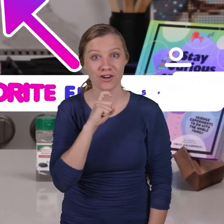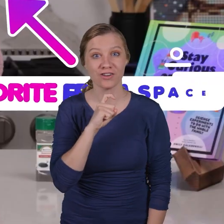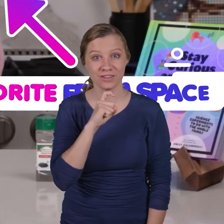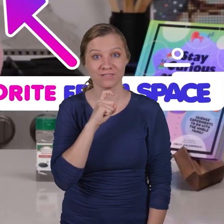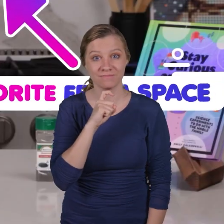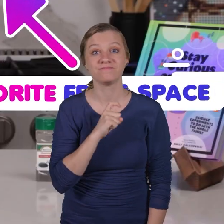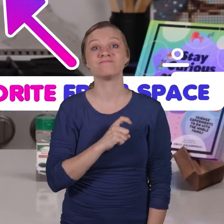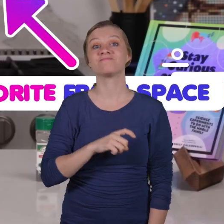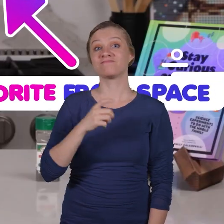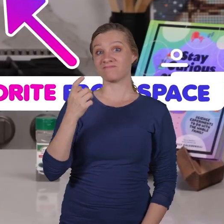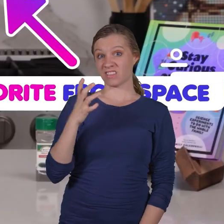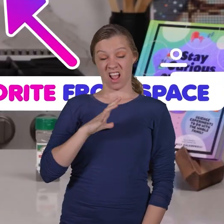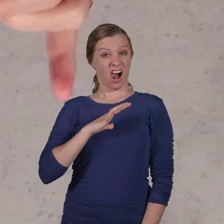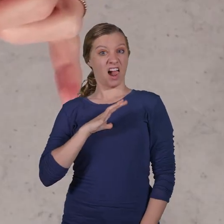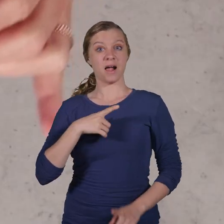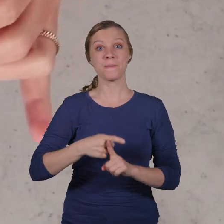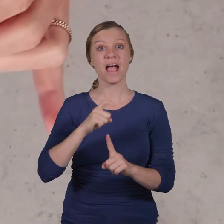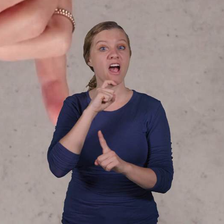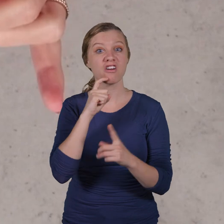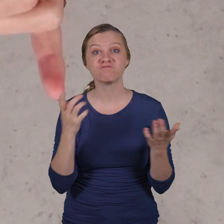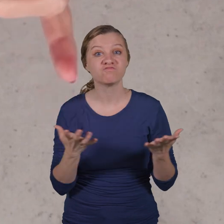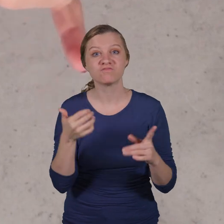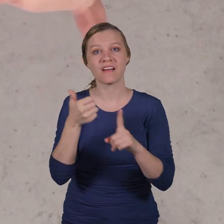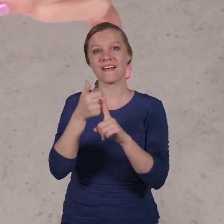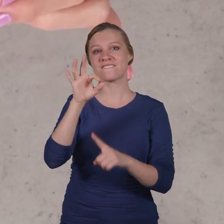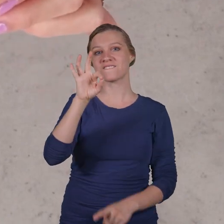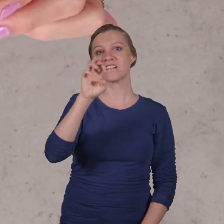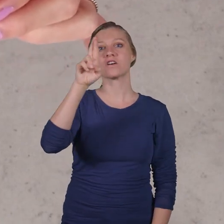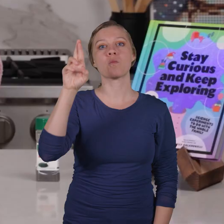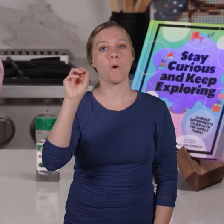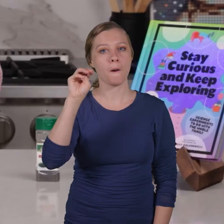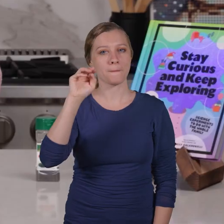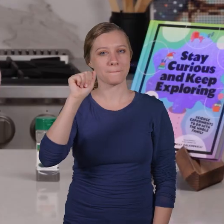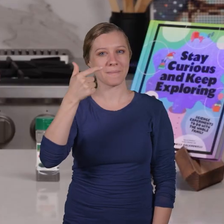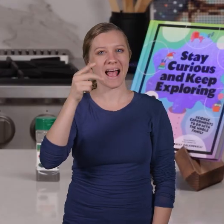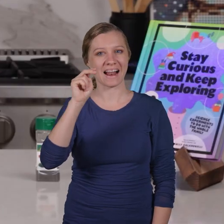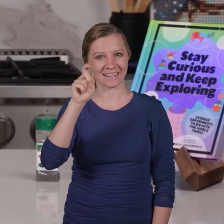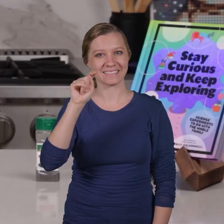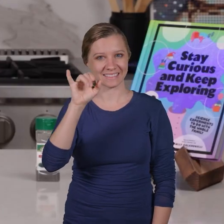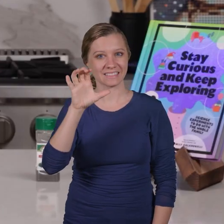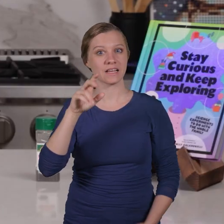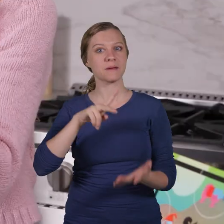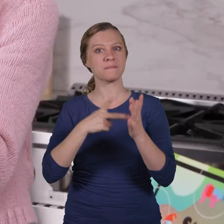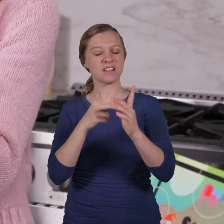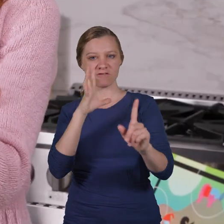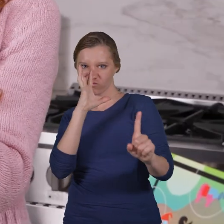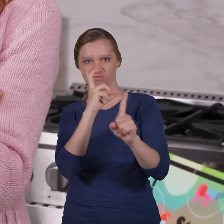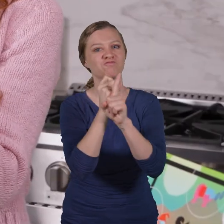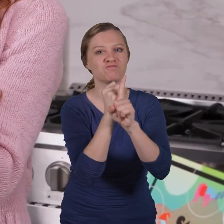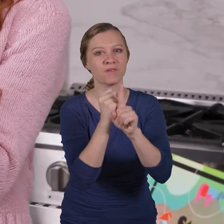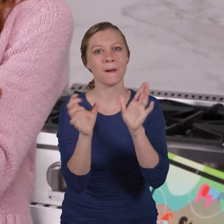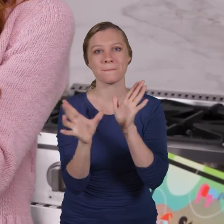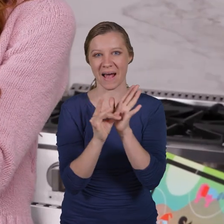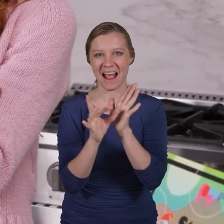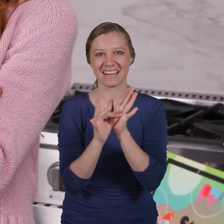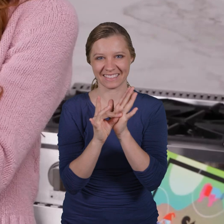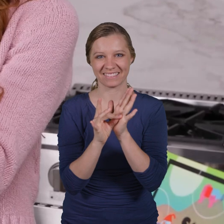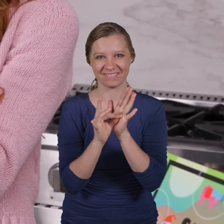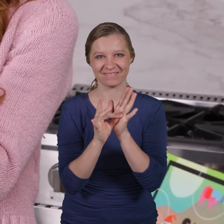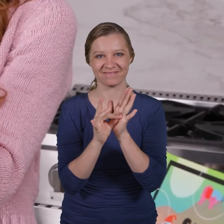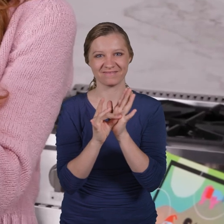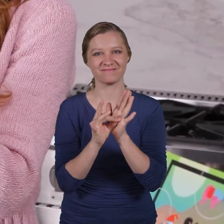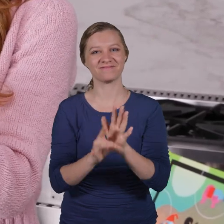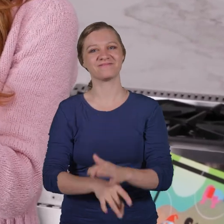high percentage of iron in them. And the cool thing about iron is that it is ferromagnetic, which means it's